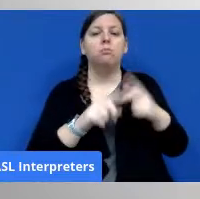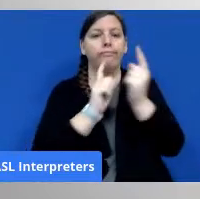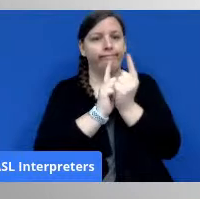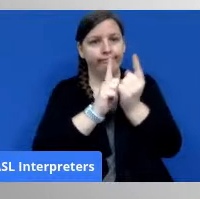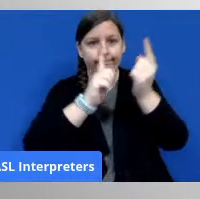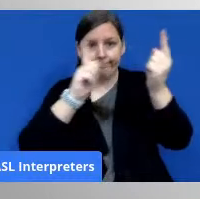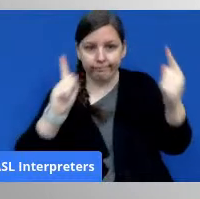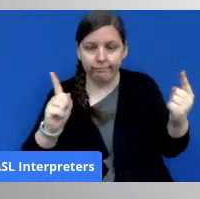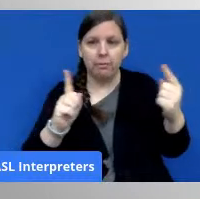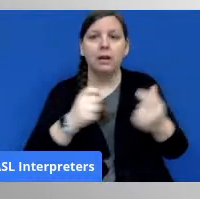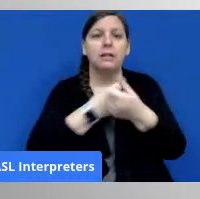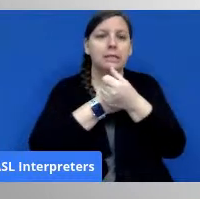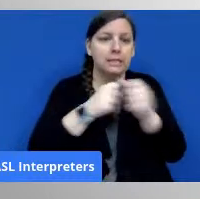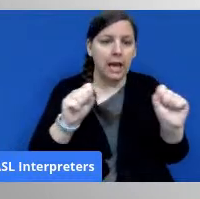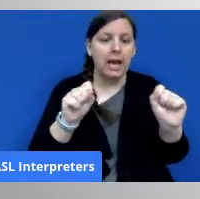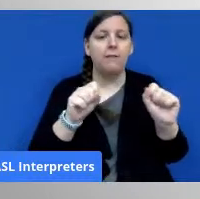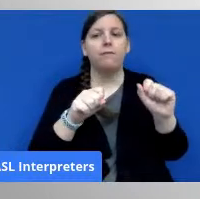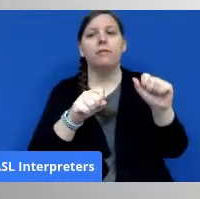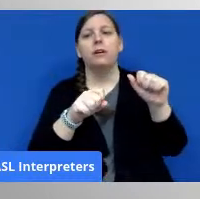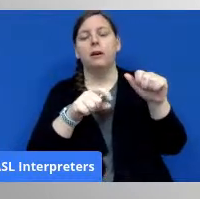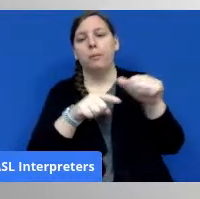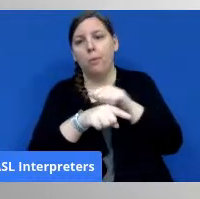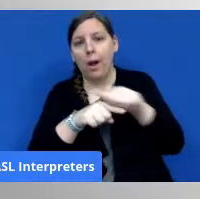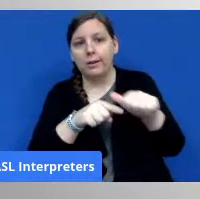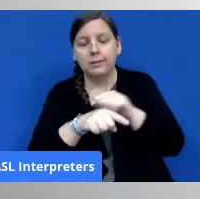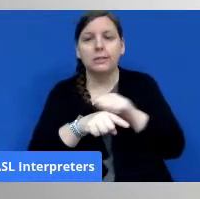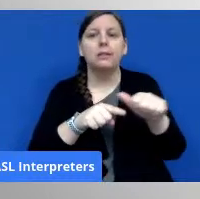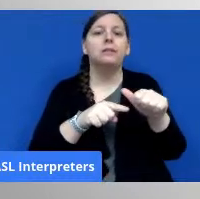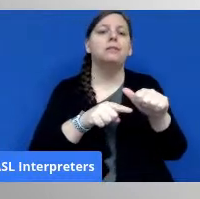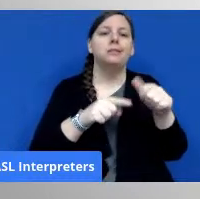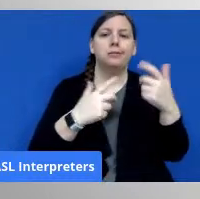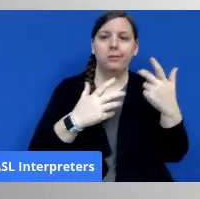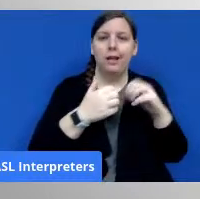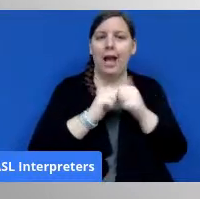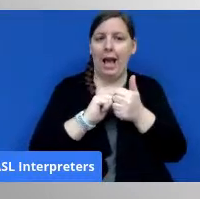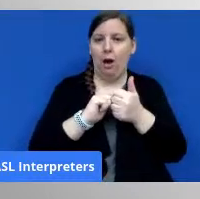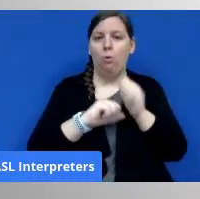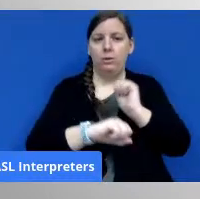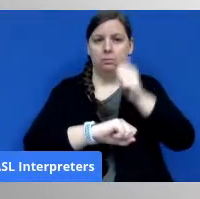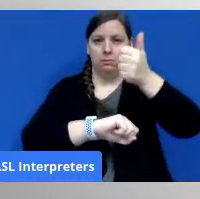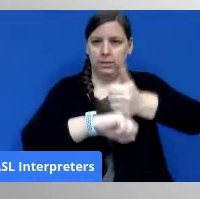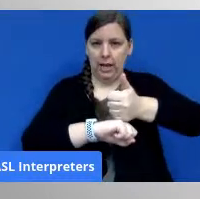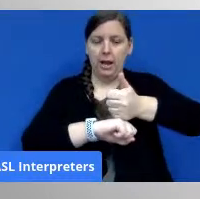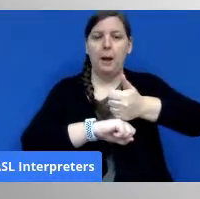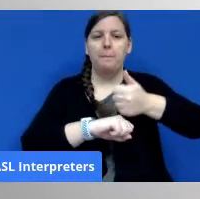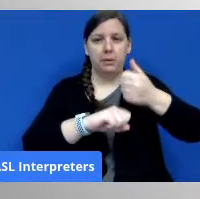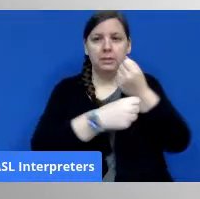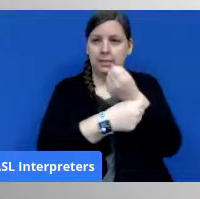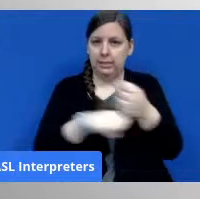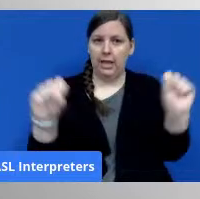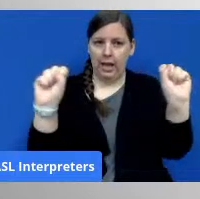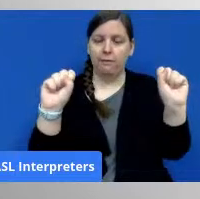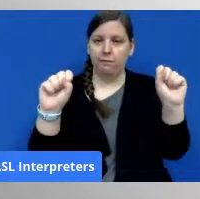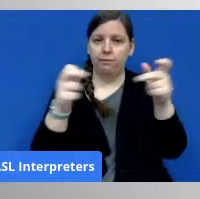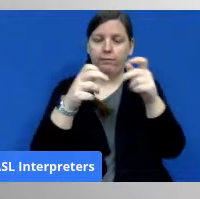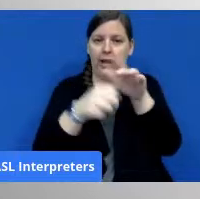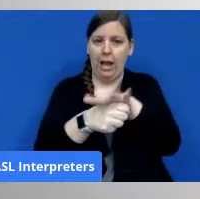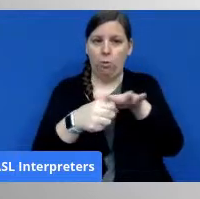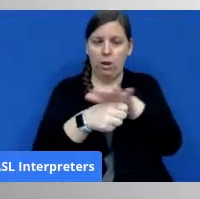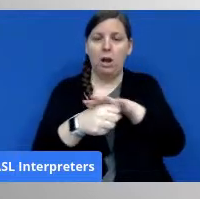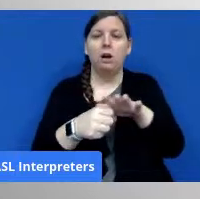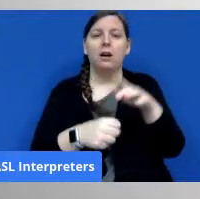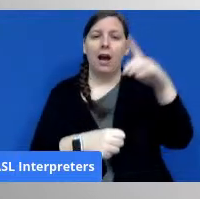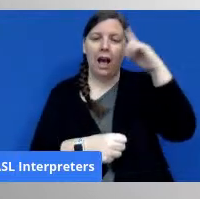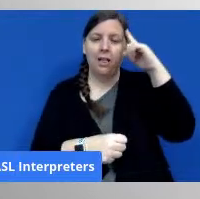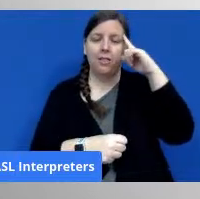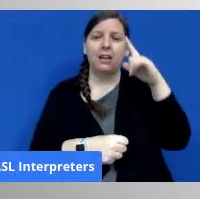think the outdoor spaces are a great place for us to be thinking about this. And I think there's lots of potential in Clark County